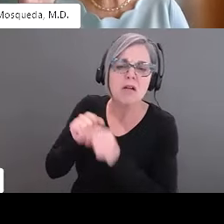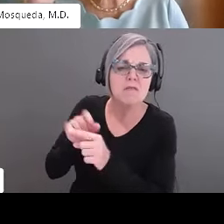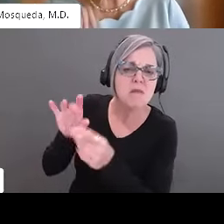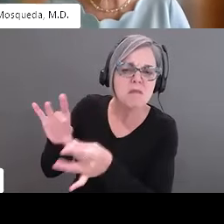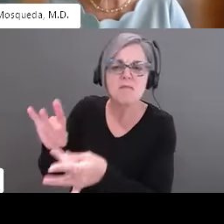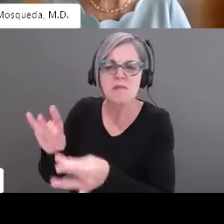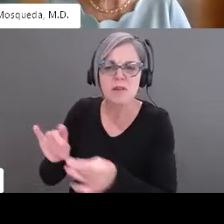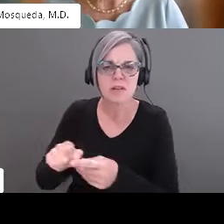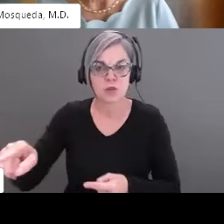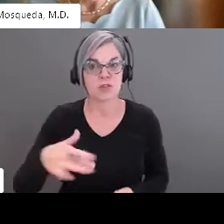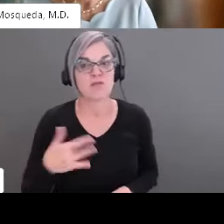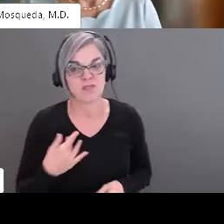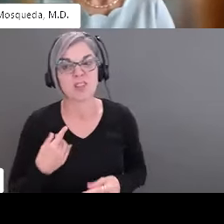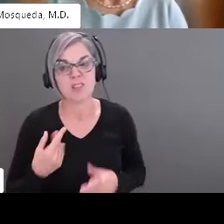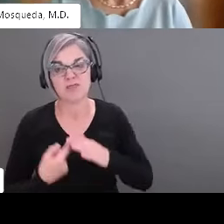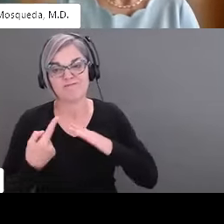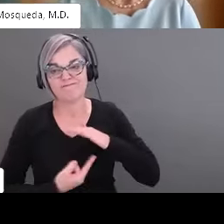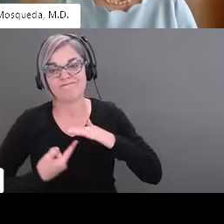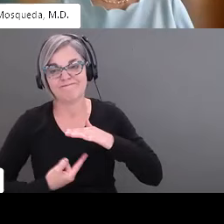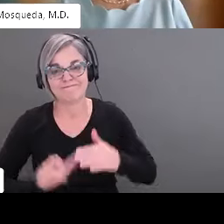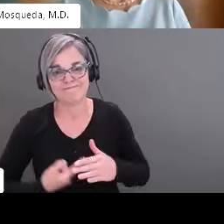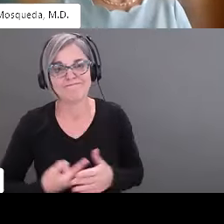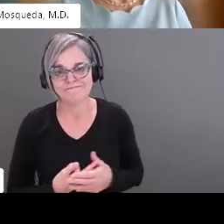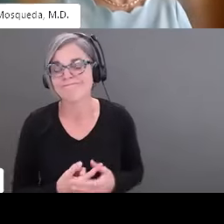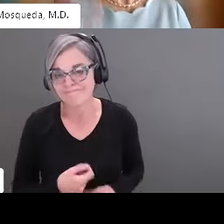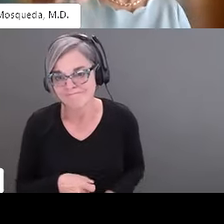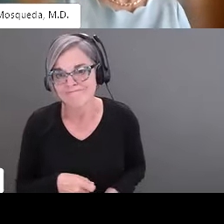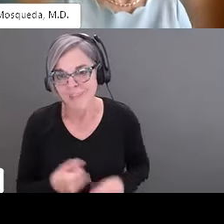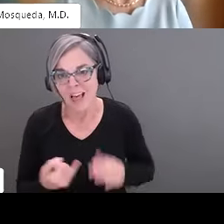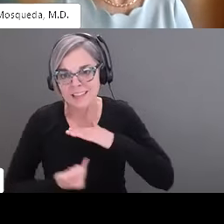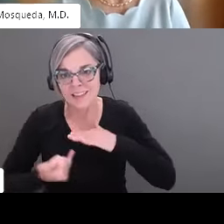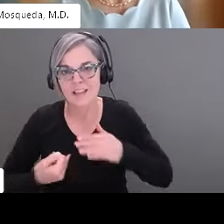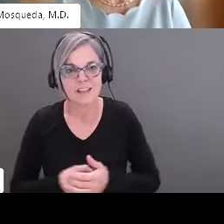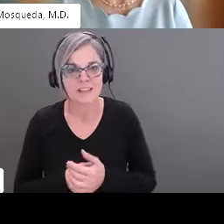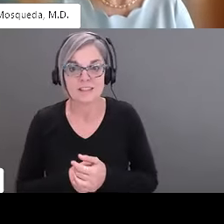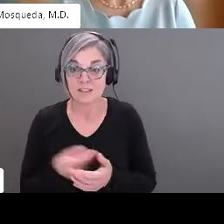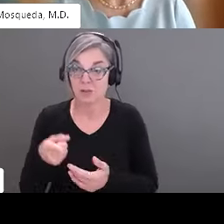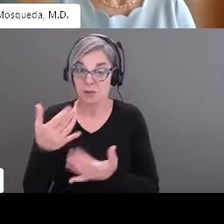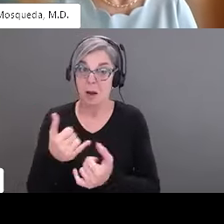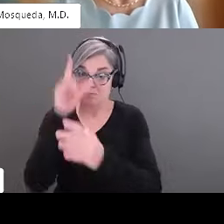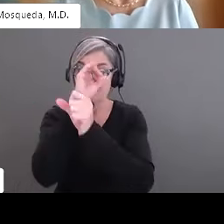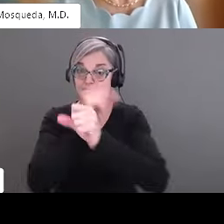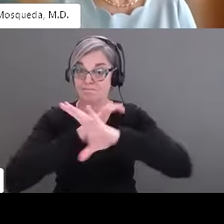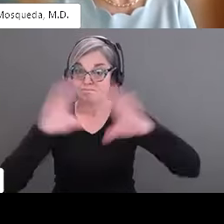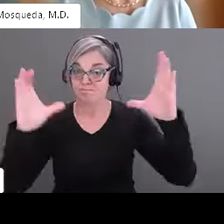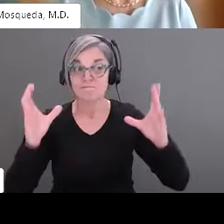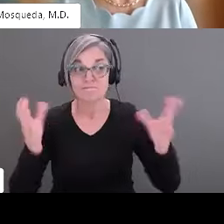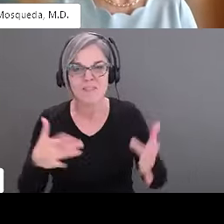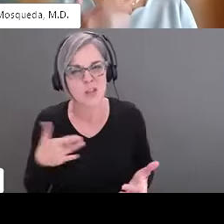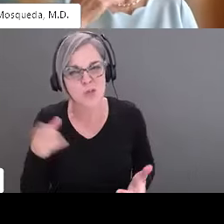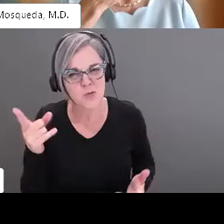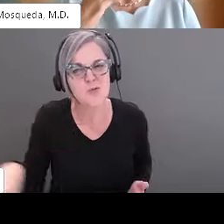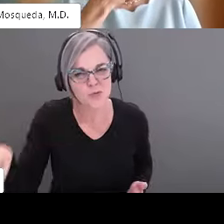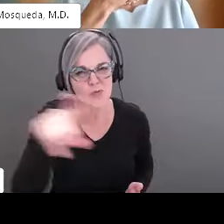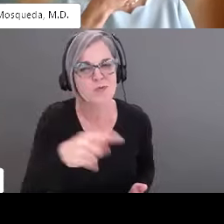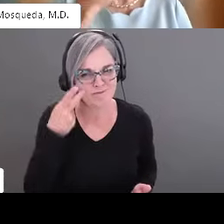I think you get the picture. I think a lot of you have seen a situation like this. Let me pause and